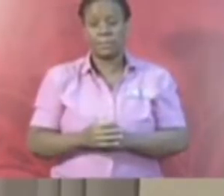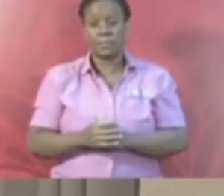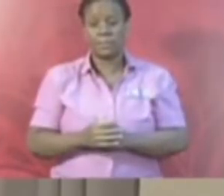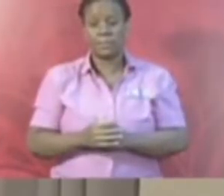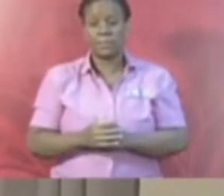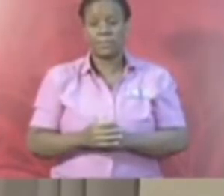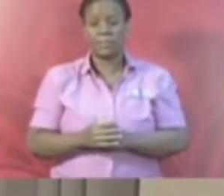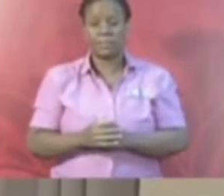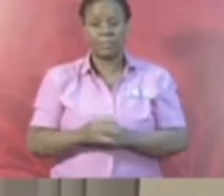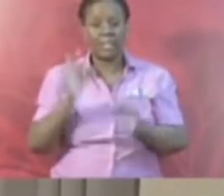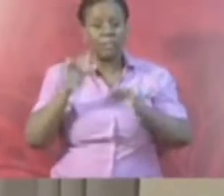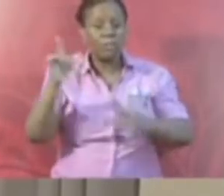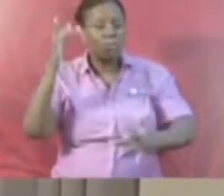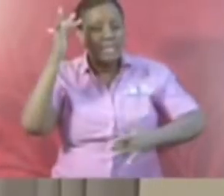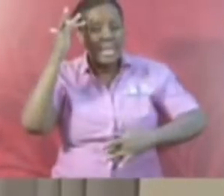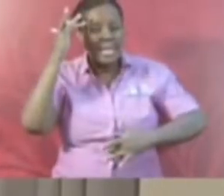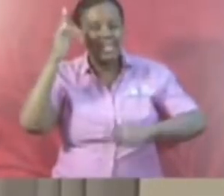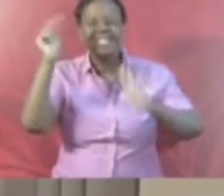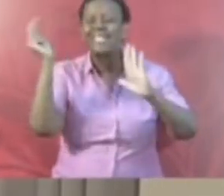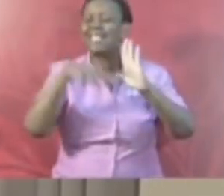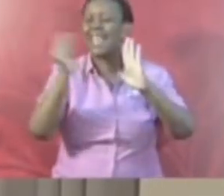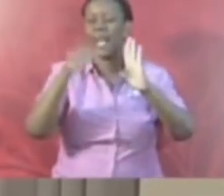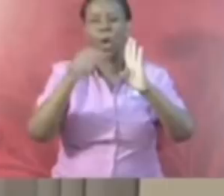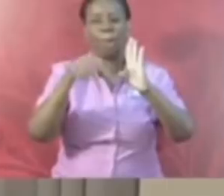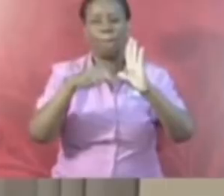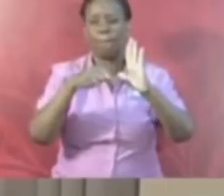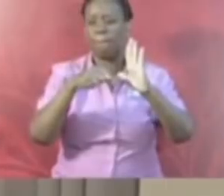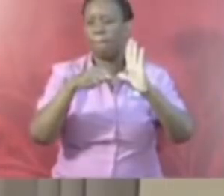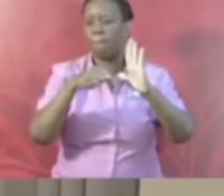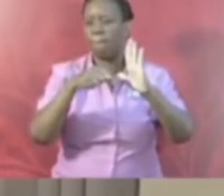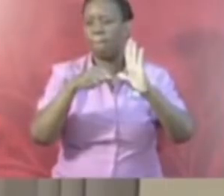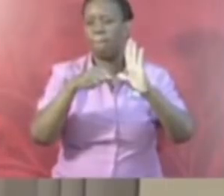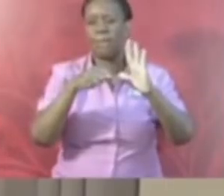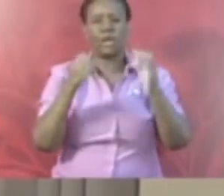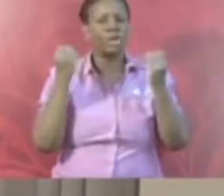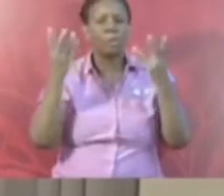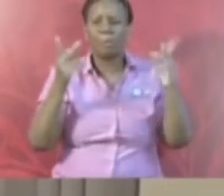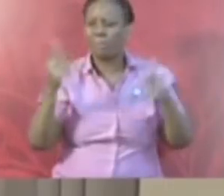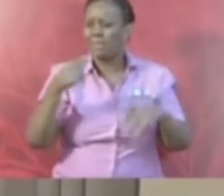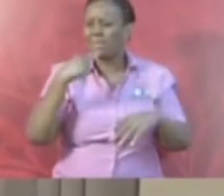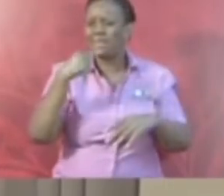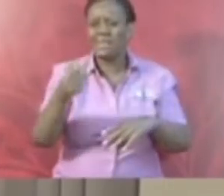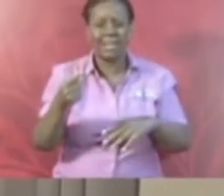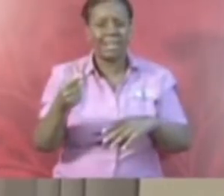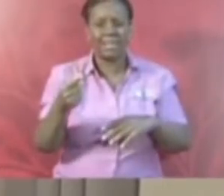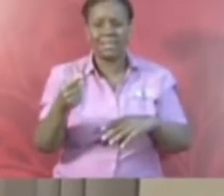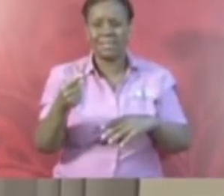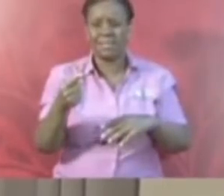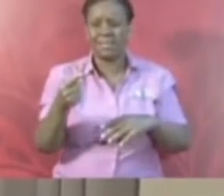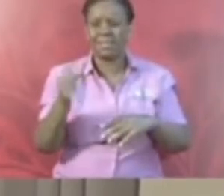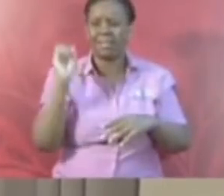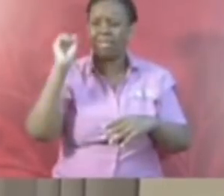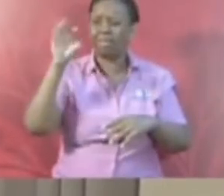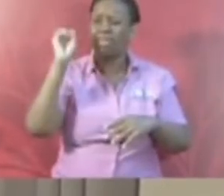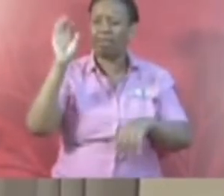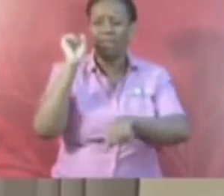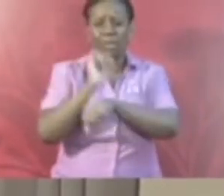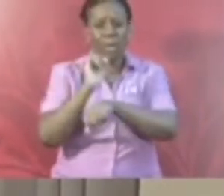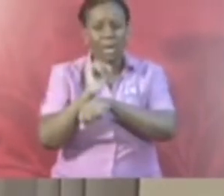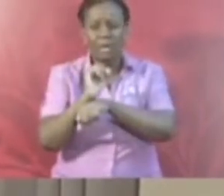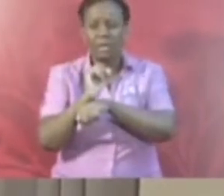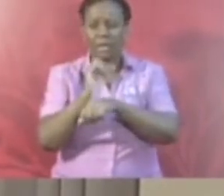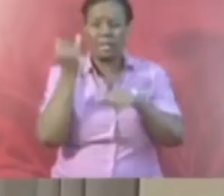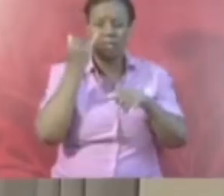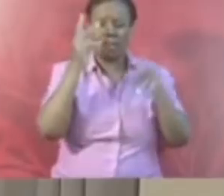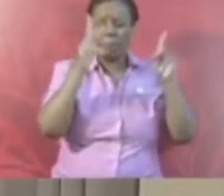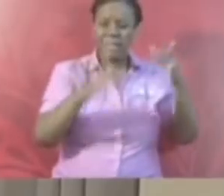home if you are ill. We are getting too many reports of workers going into the workplace knowing